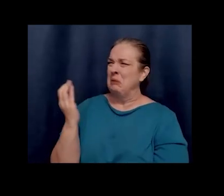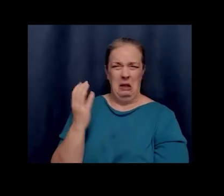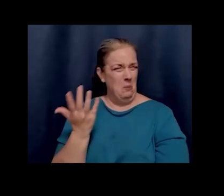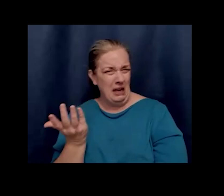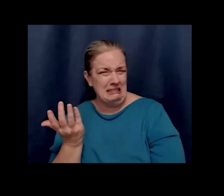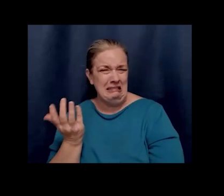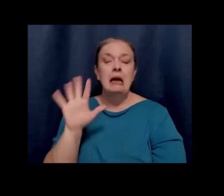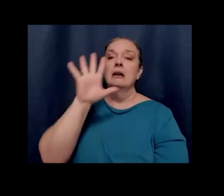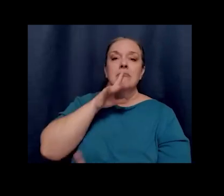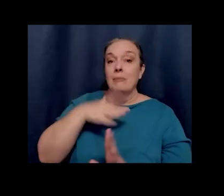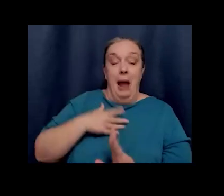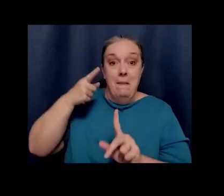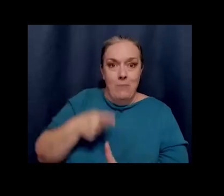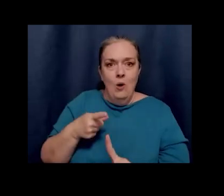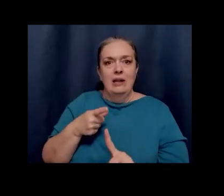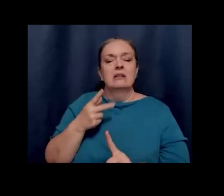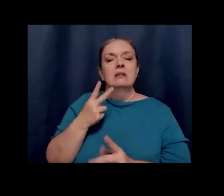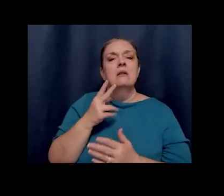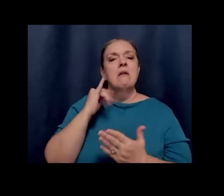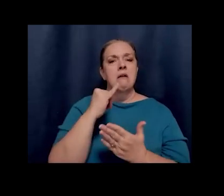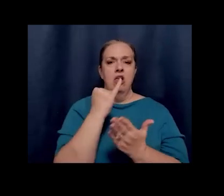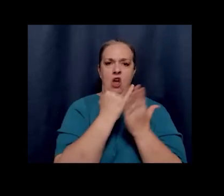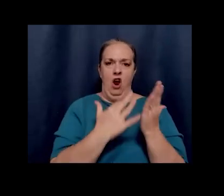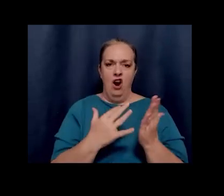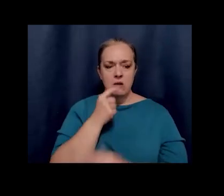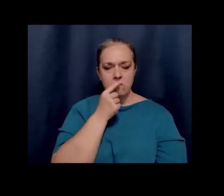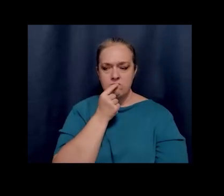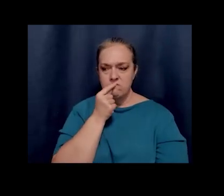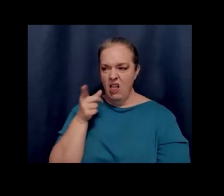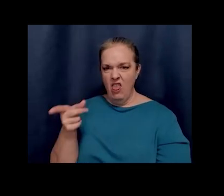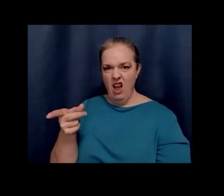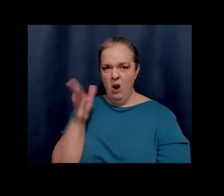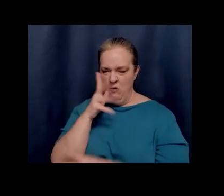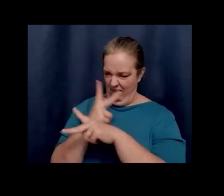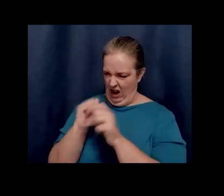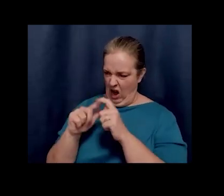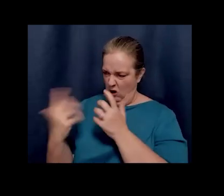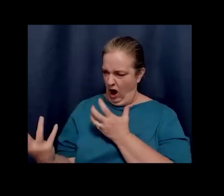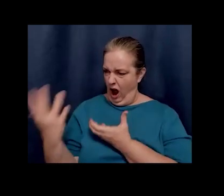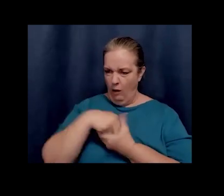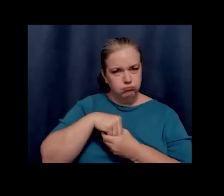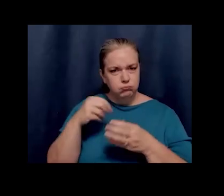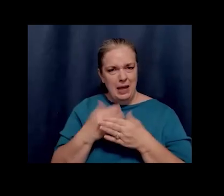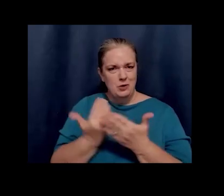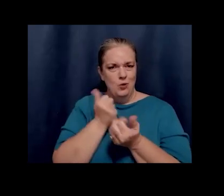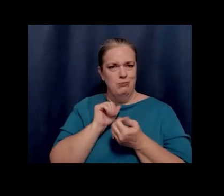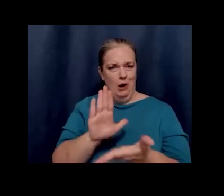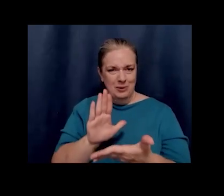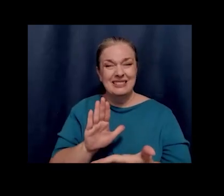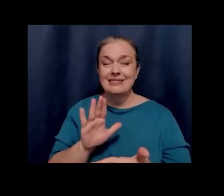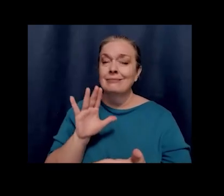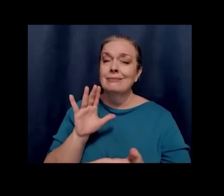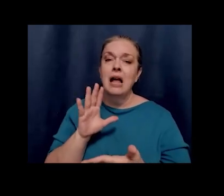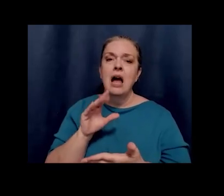essence of like, the ethos of an artist. If it's there, they can figure out how to use it in a new and interesting way, and it's